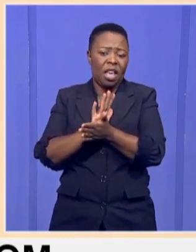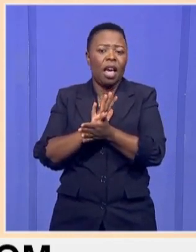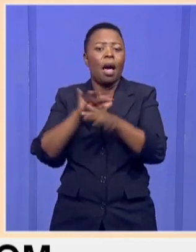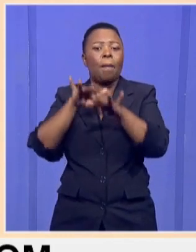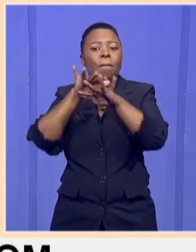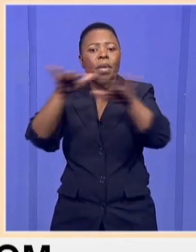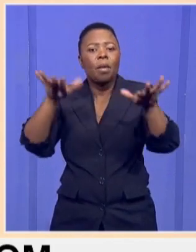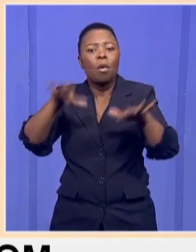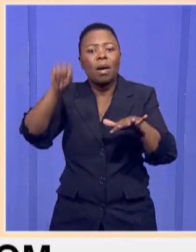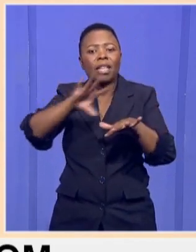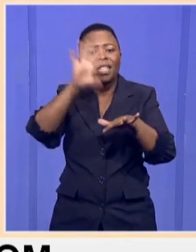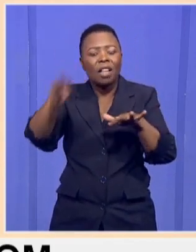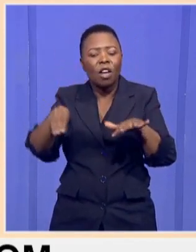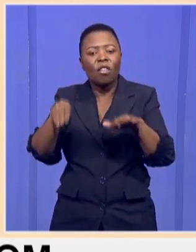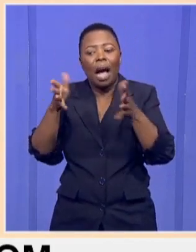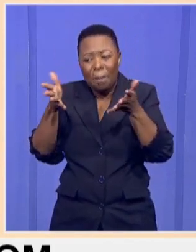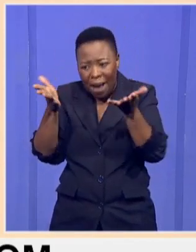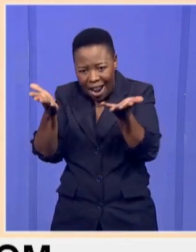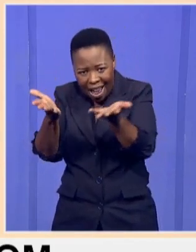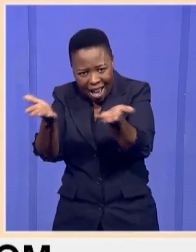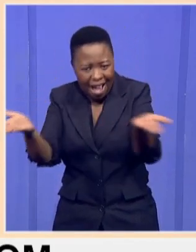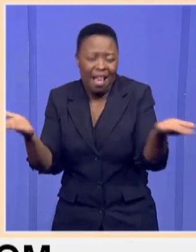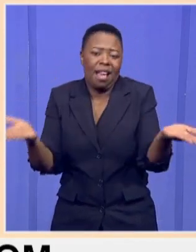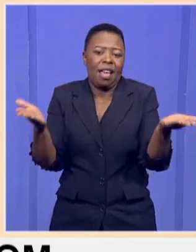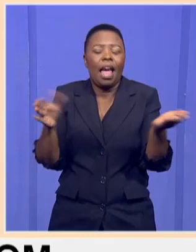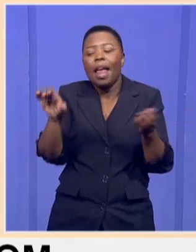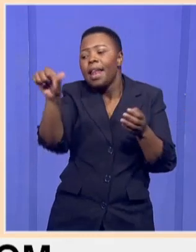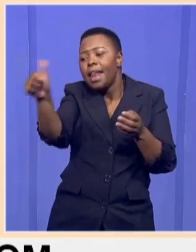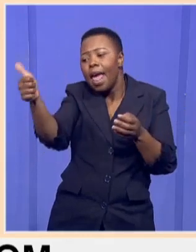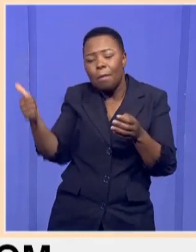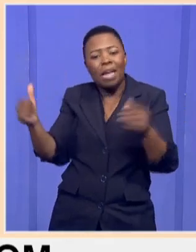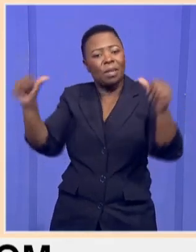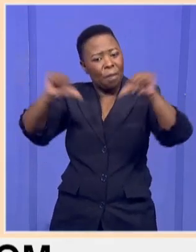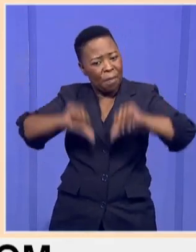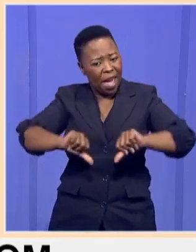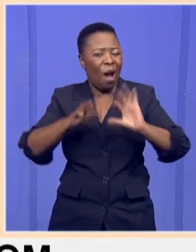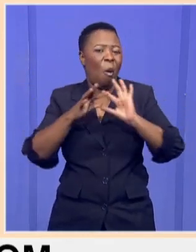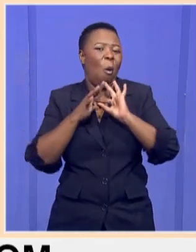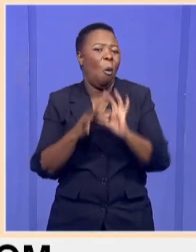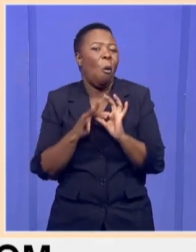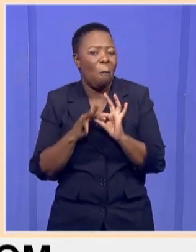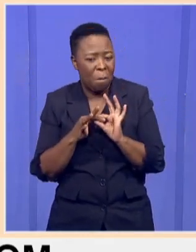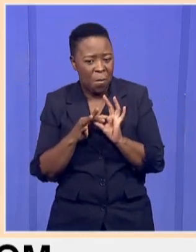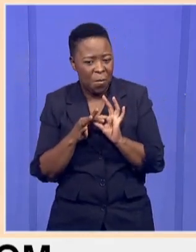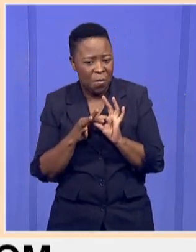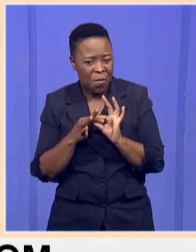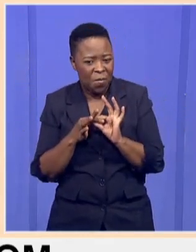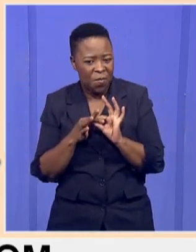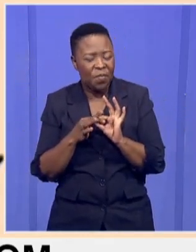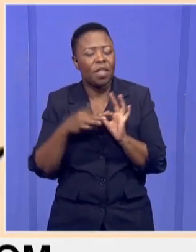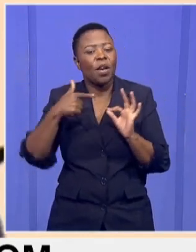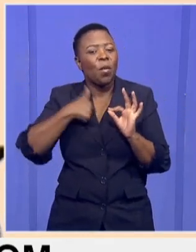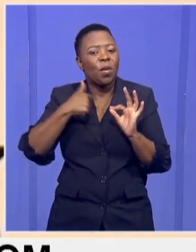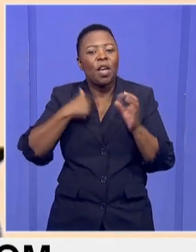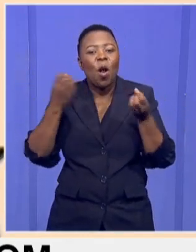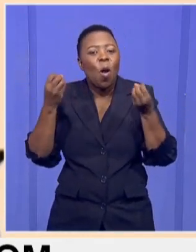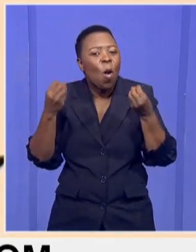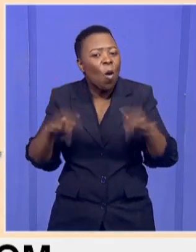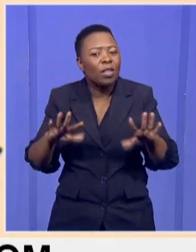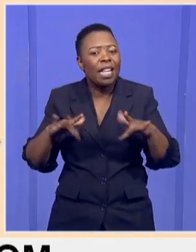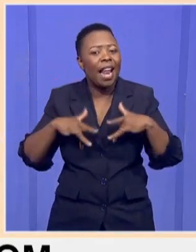citizens, our neighbors are back home, that we have not lost unnecessary